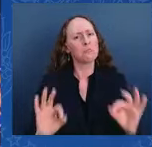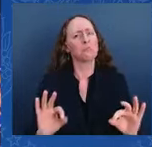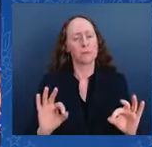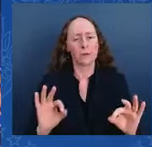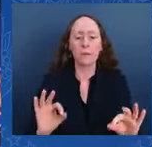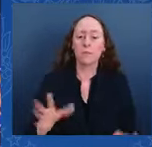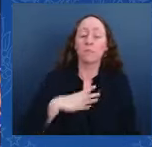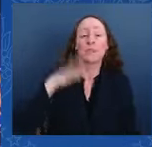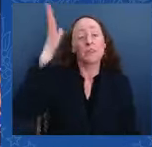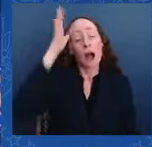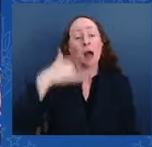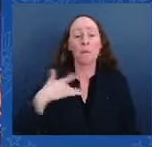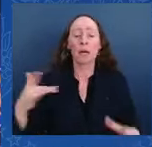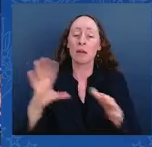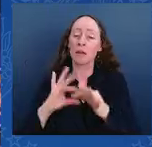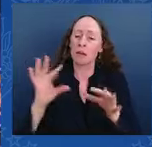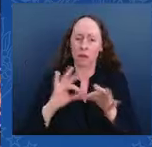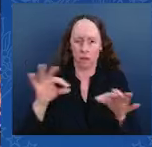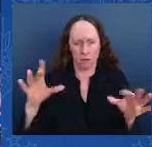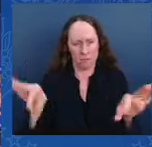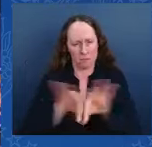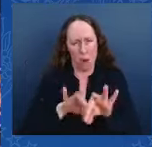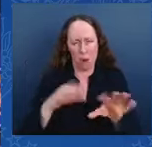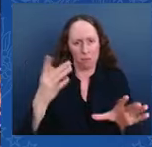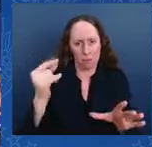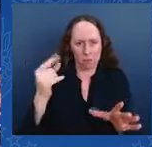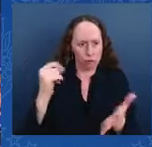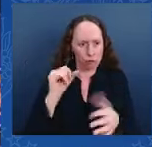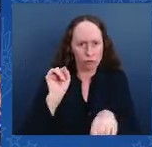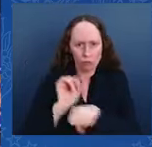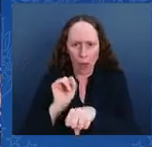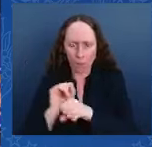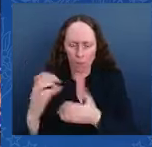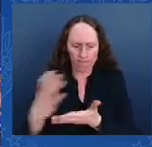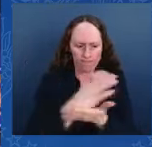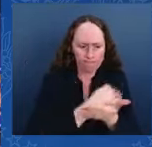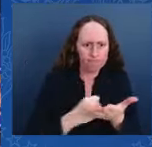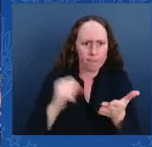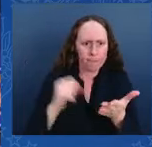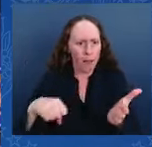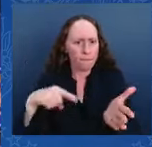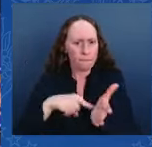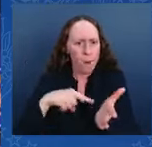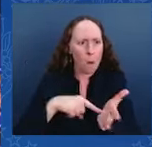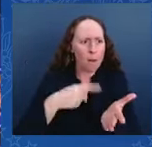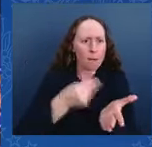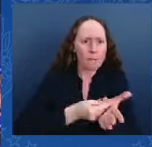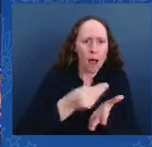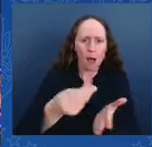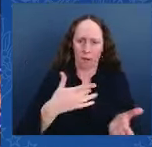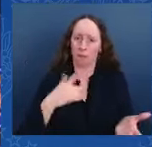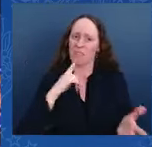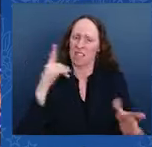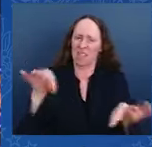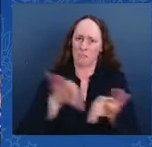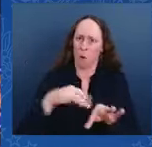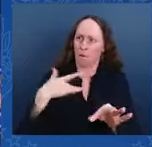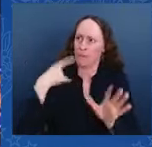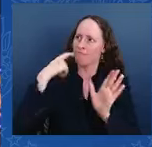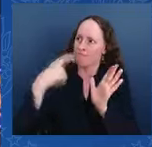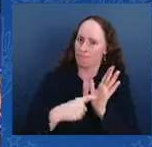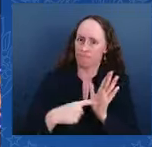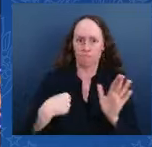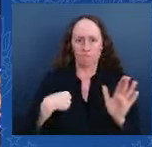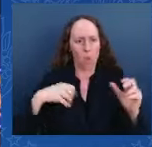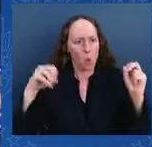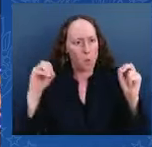dignity. It's about respect. It's about being treated with respect. It's about being able to look people in the eye. It's about being able to look your kid in the eye and say, honey, it's going to